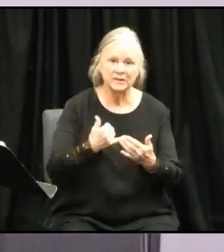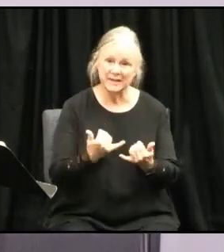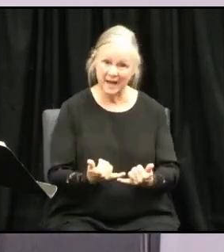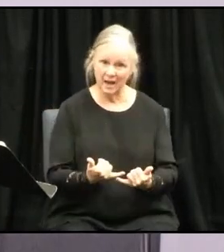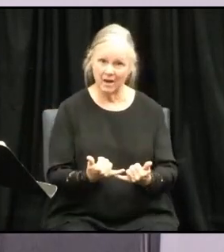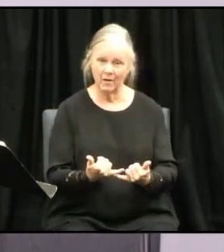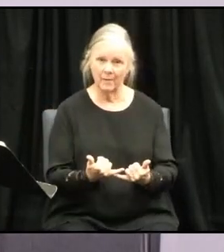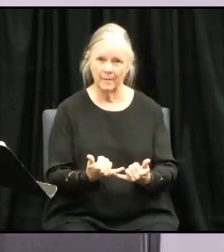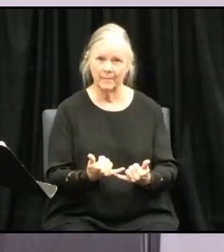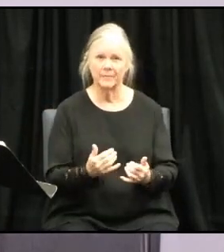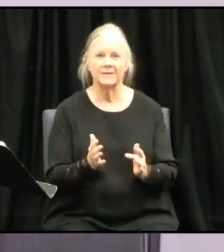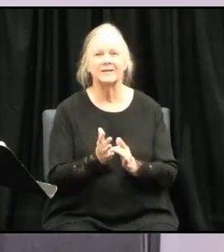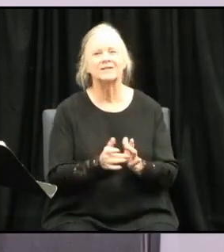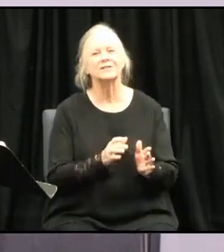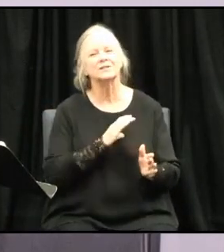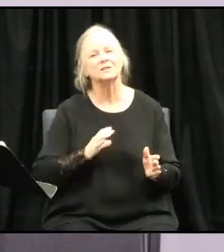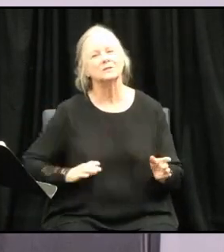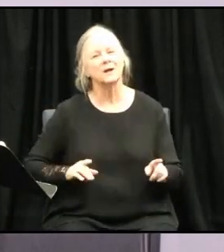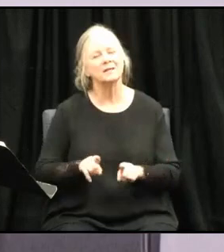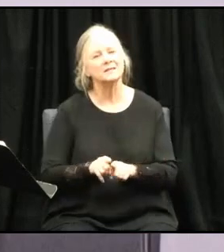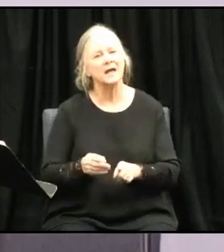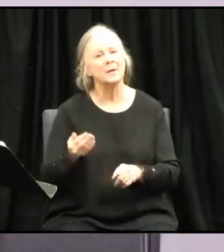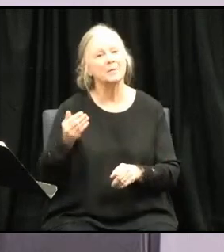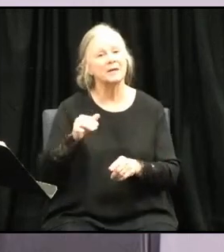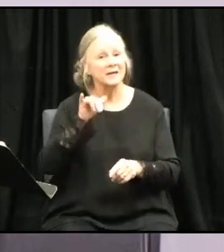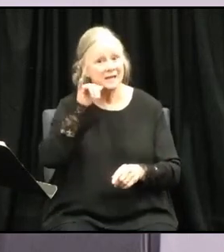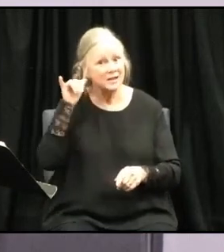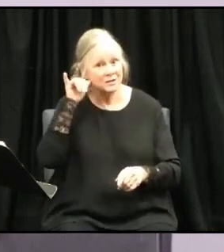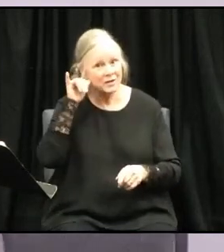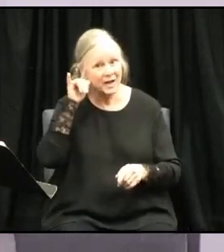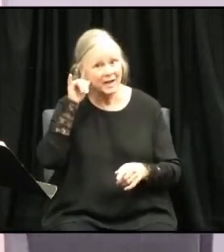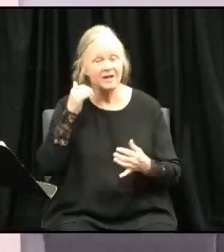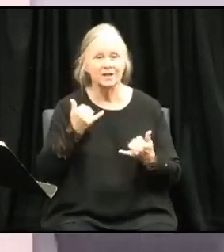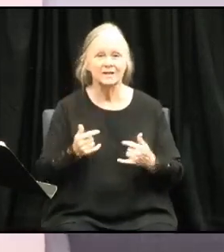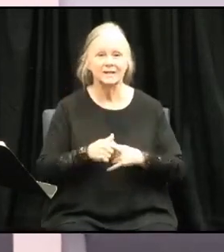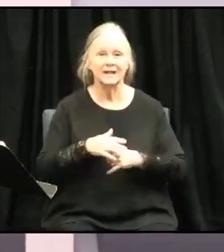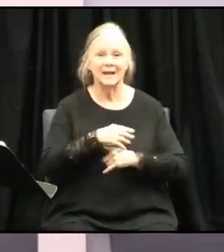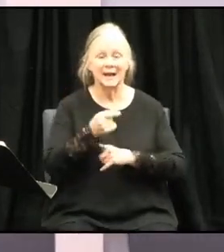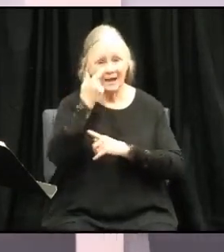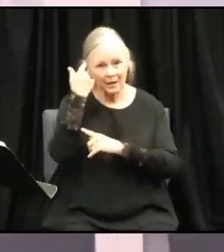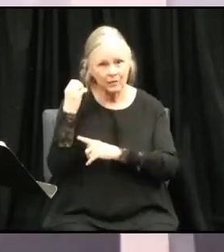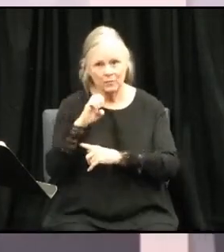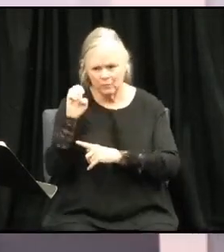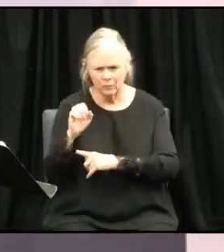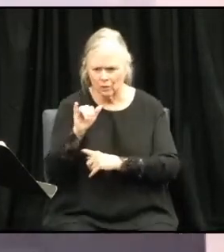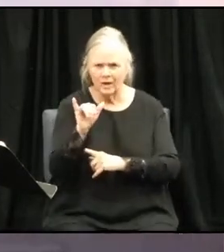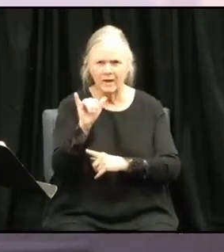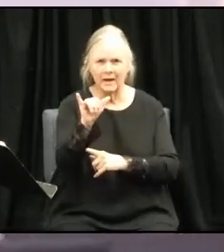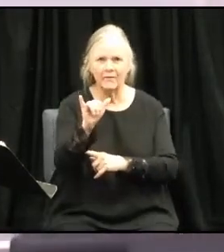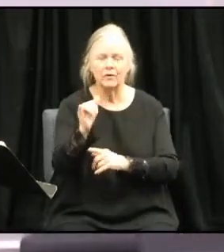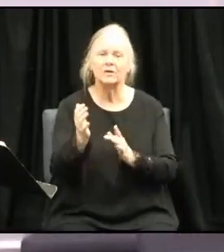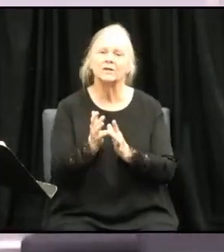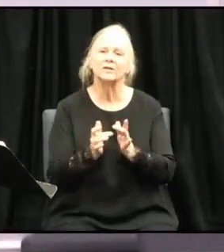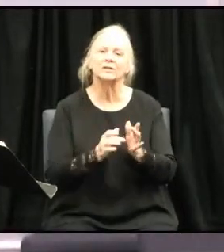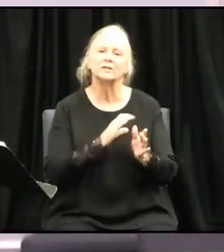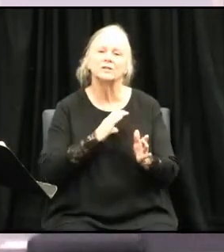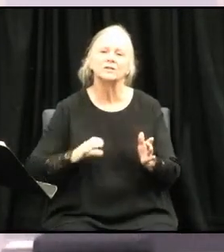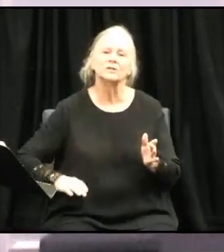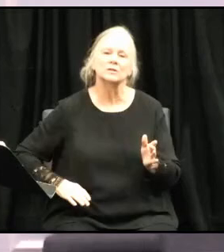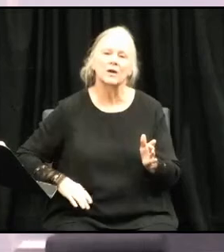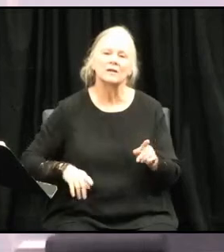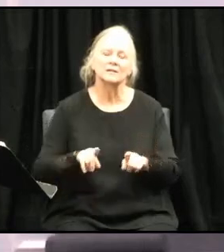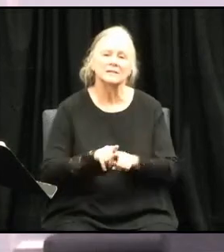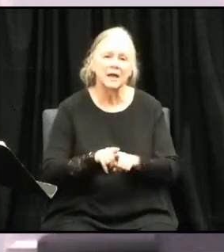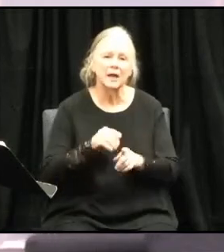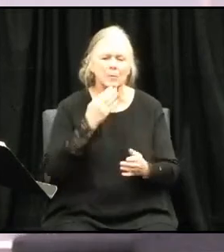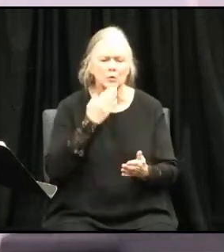Jesus Christ, the same yesterday, today, and forever. Jesus Christ, the same good and